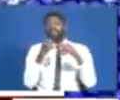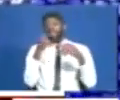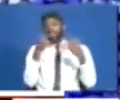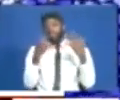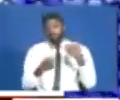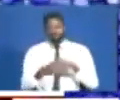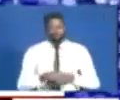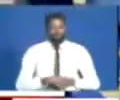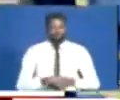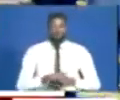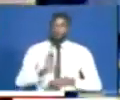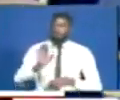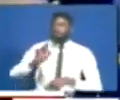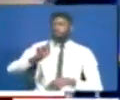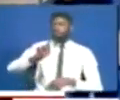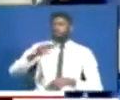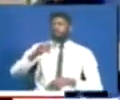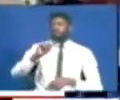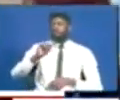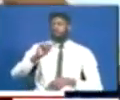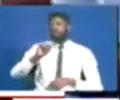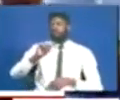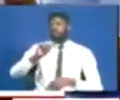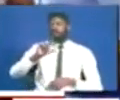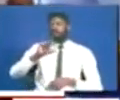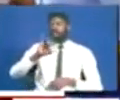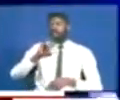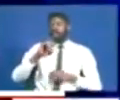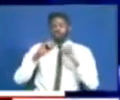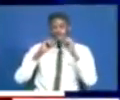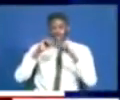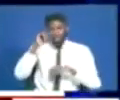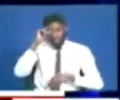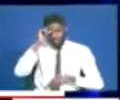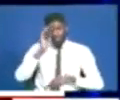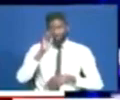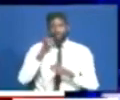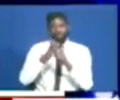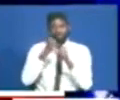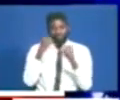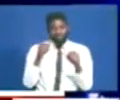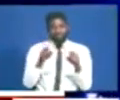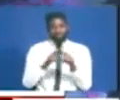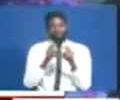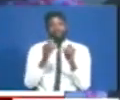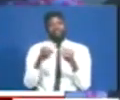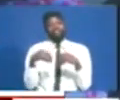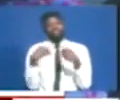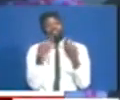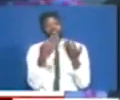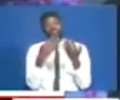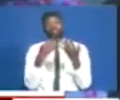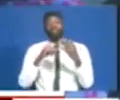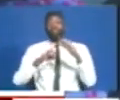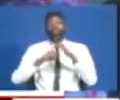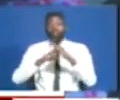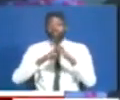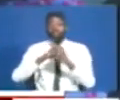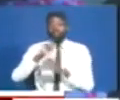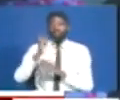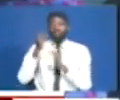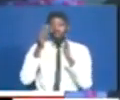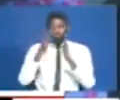redouble efforts and offer more scholarships for Kenyans to study in universities in Saudi Arabia. We invite